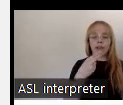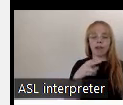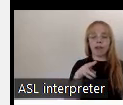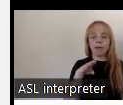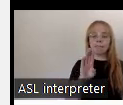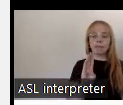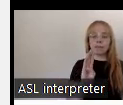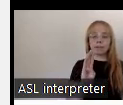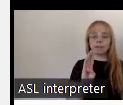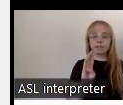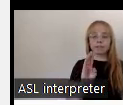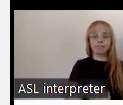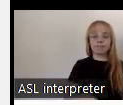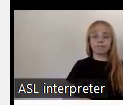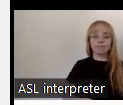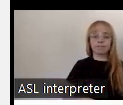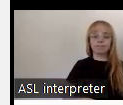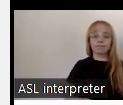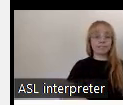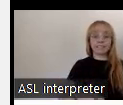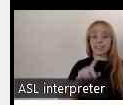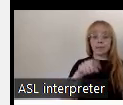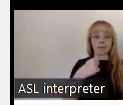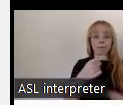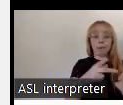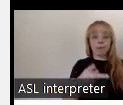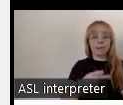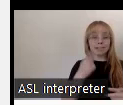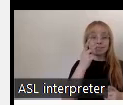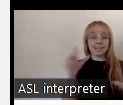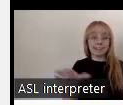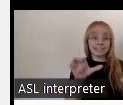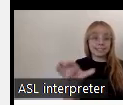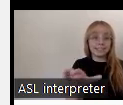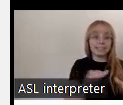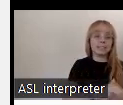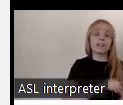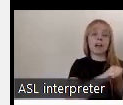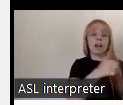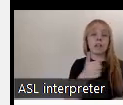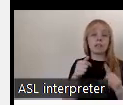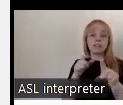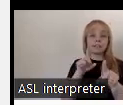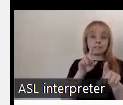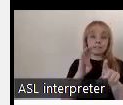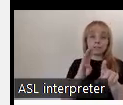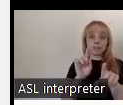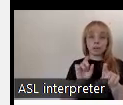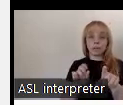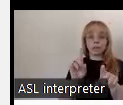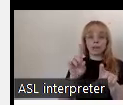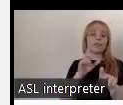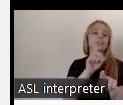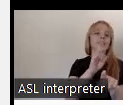is just one of the places that you're going to find Vault activities. The other places are on DB 101 or